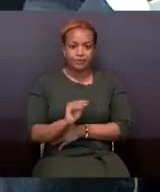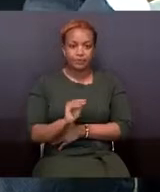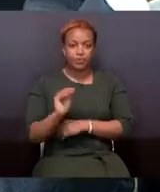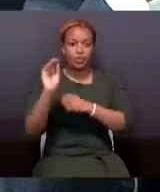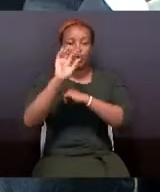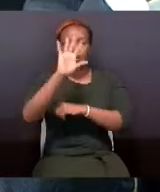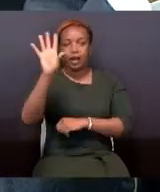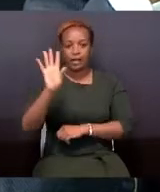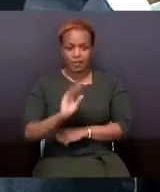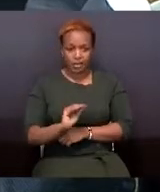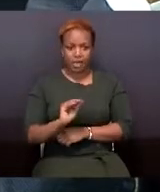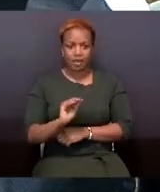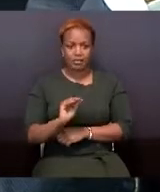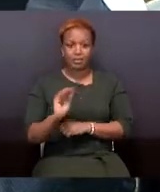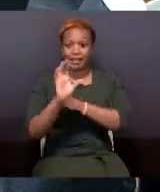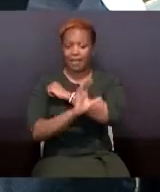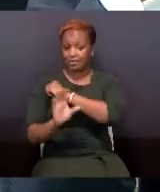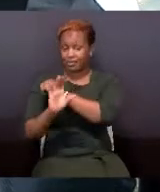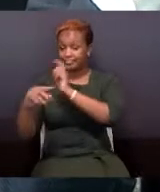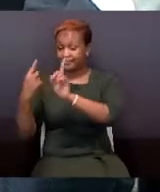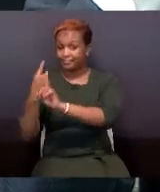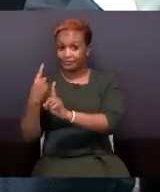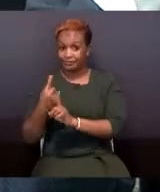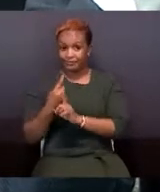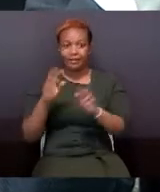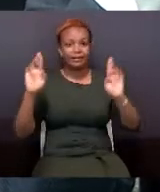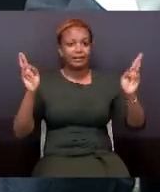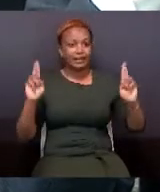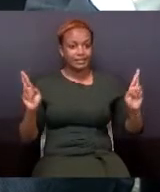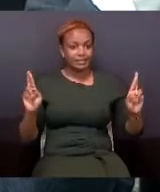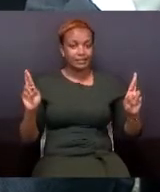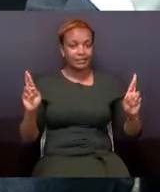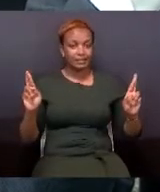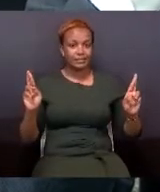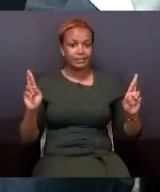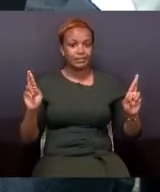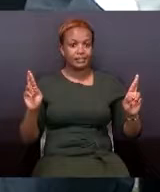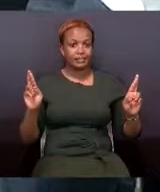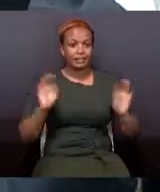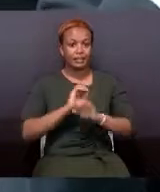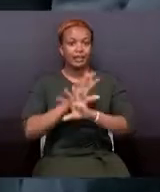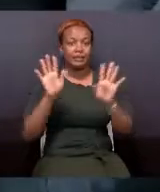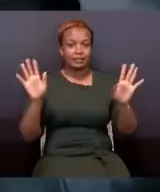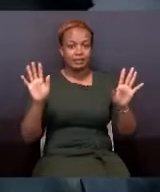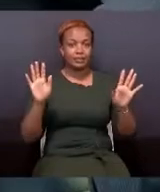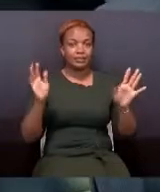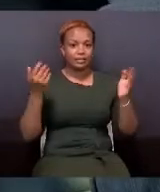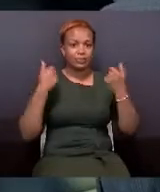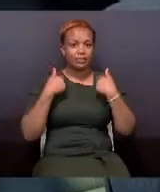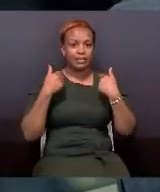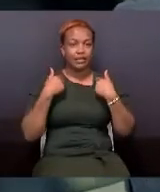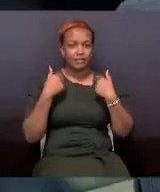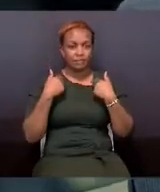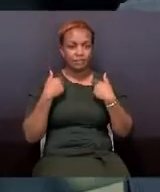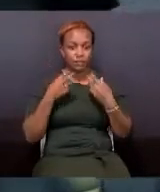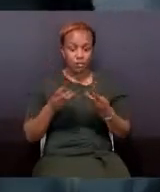Continental Free Trade Area in place, I mean, really, we have to be dealing with